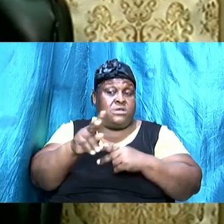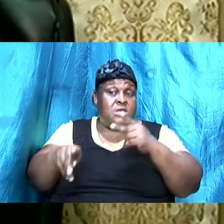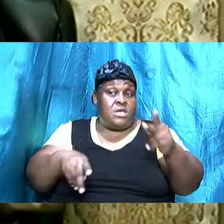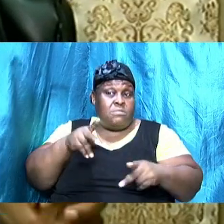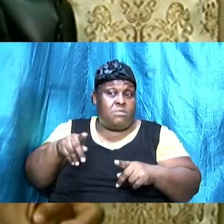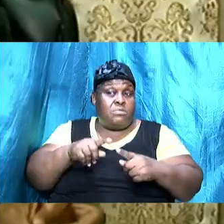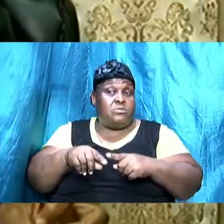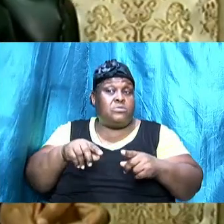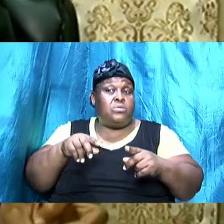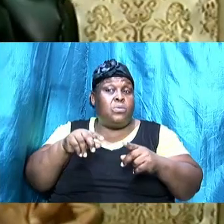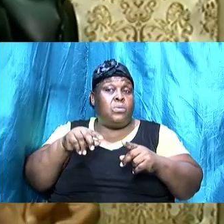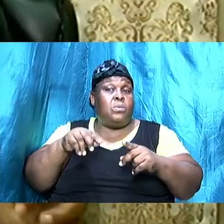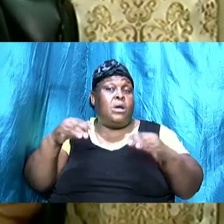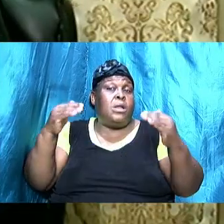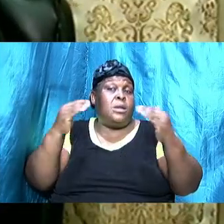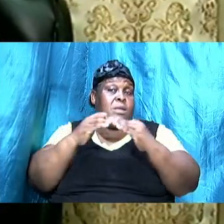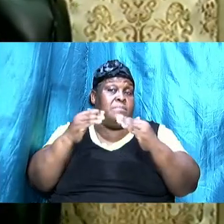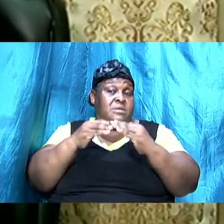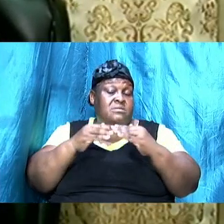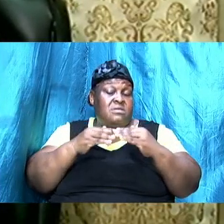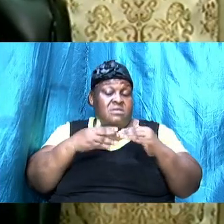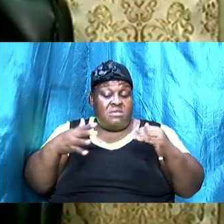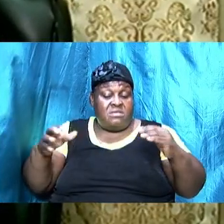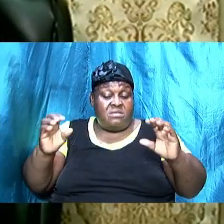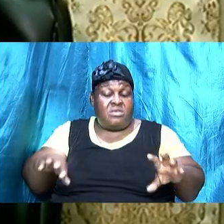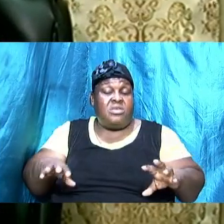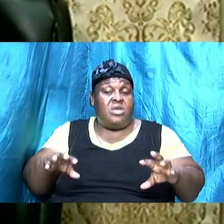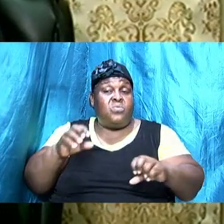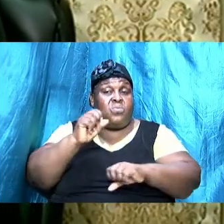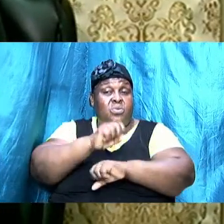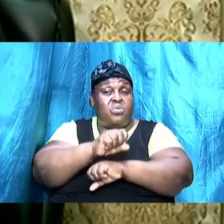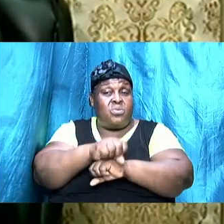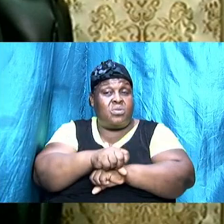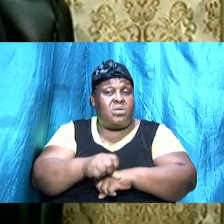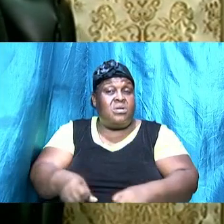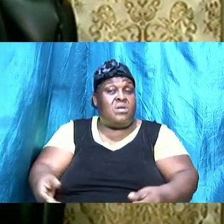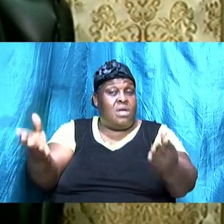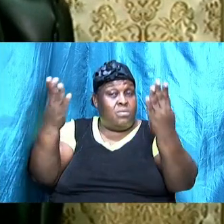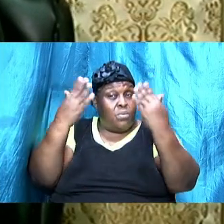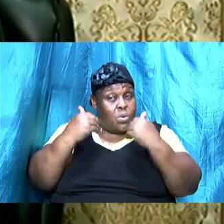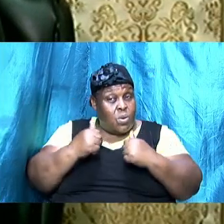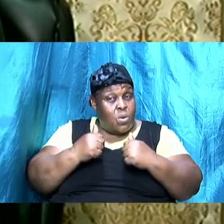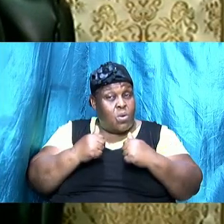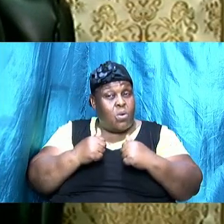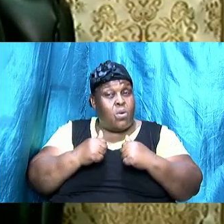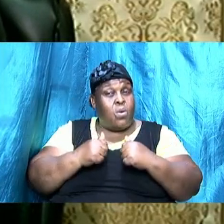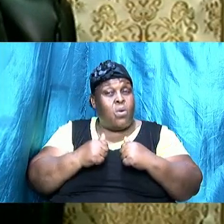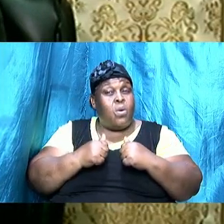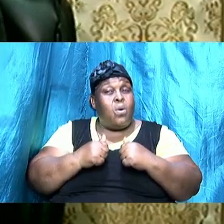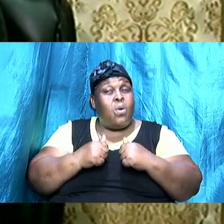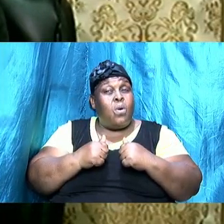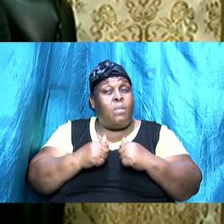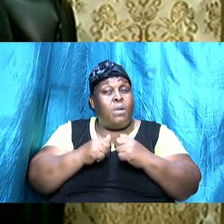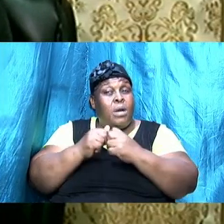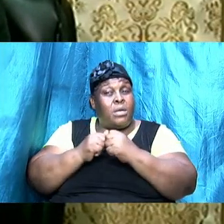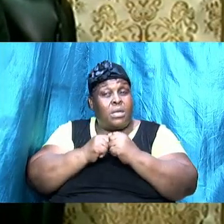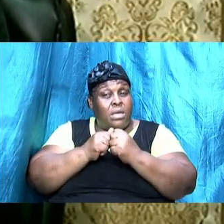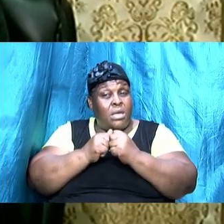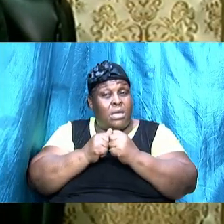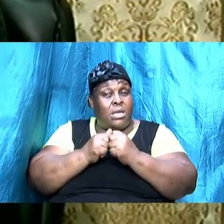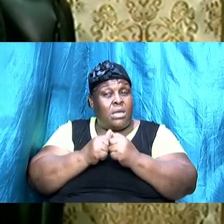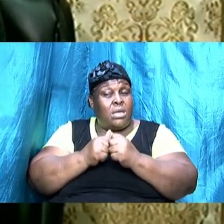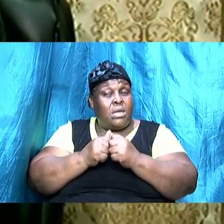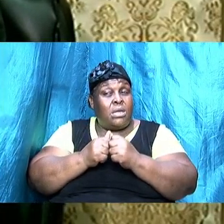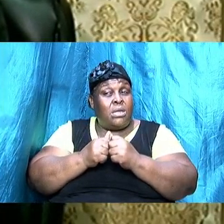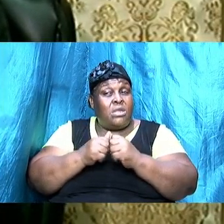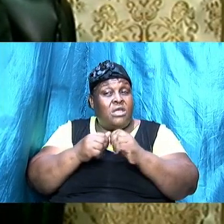down, or so that things can be worked out, and we get back to, you know, organizing so that we can keep in